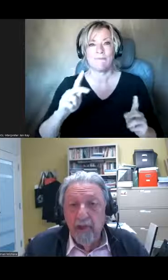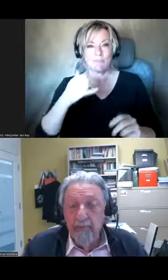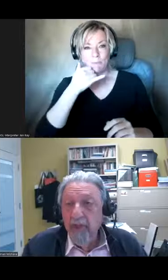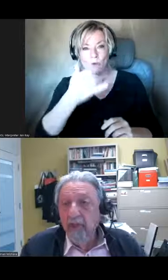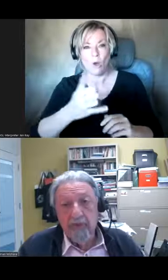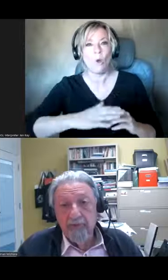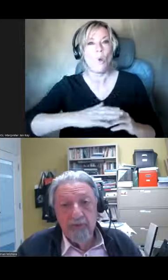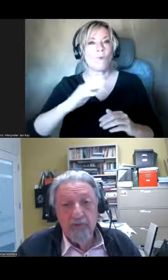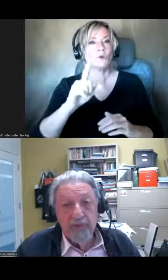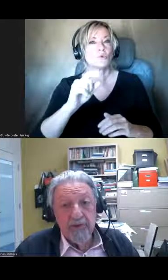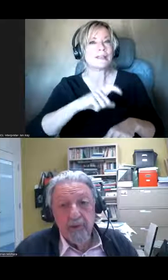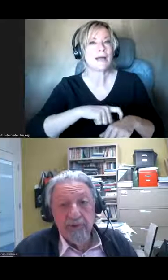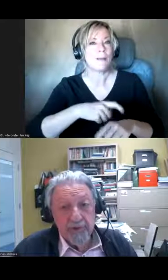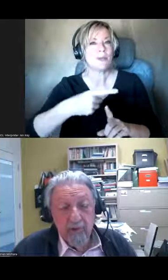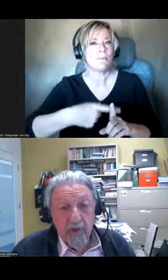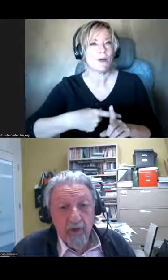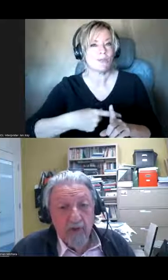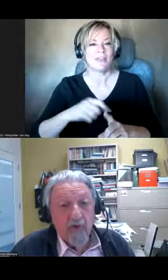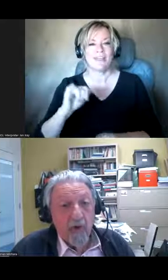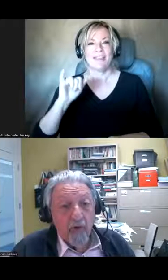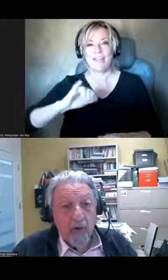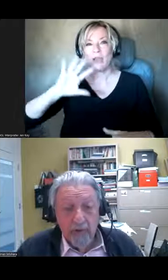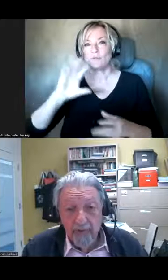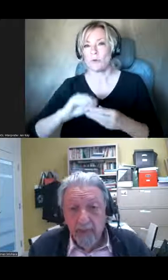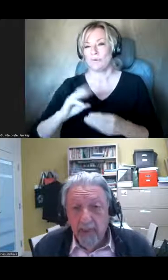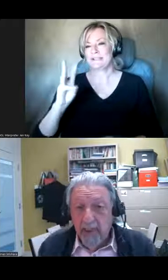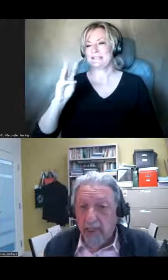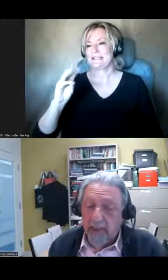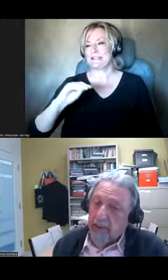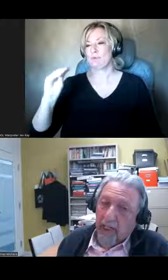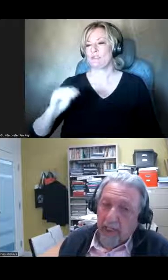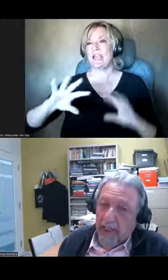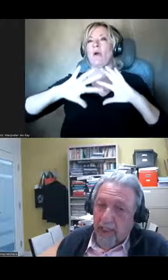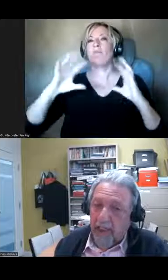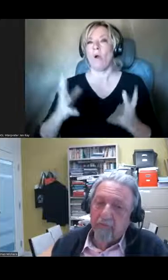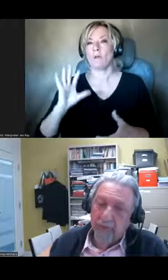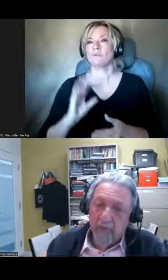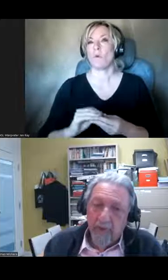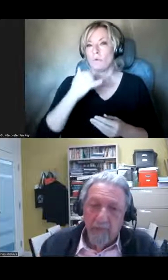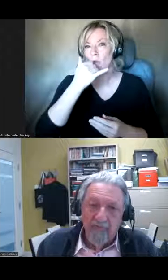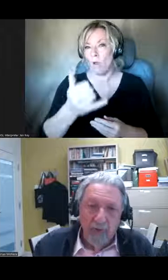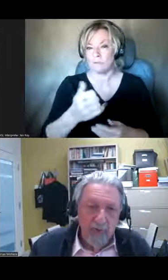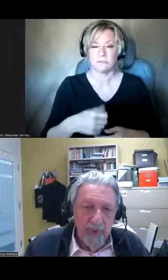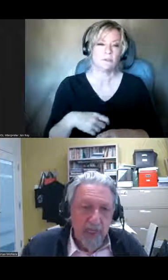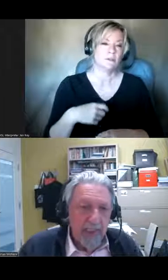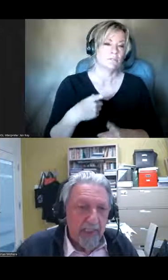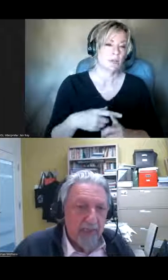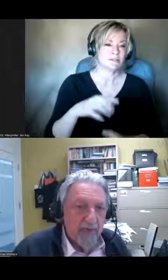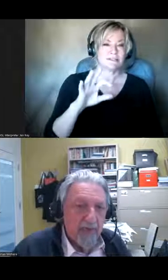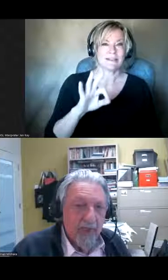times a month constitute 60% of all calls. And in 988, and before it